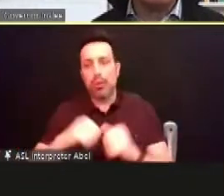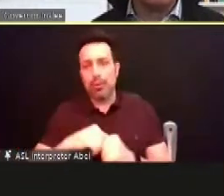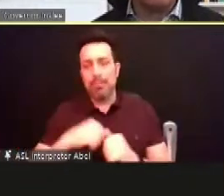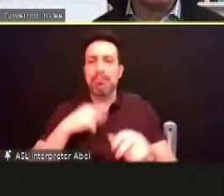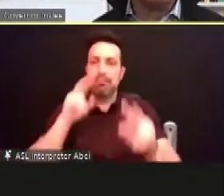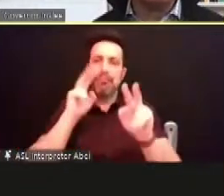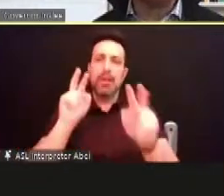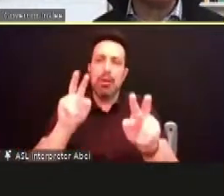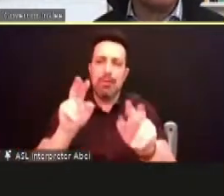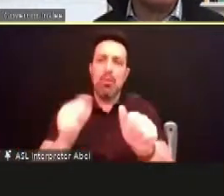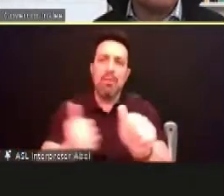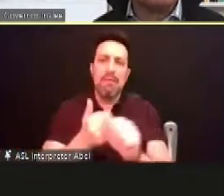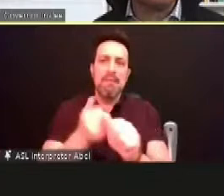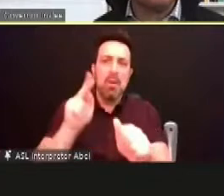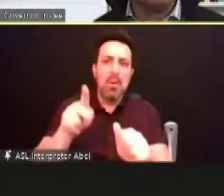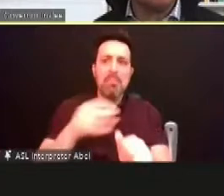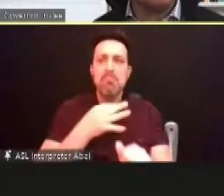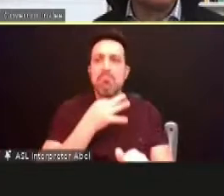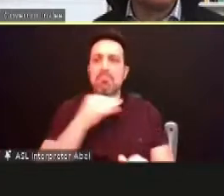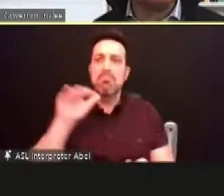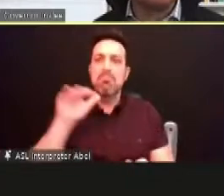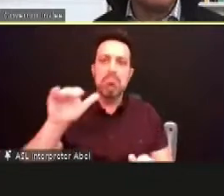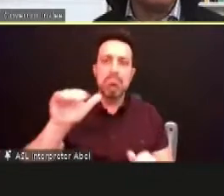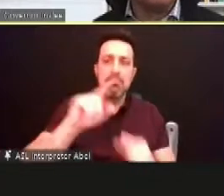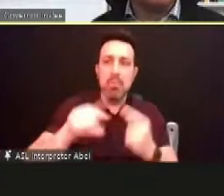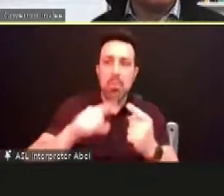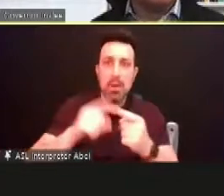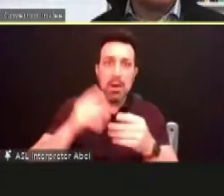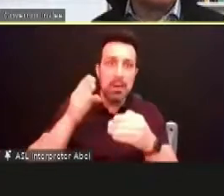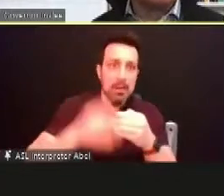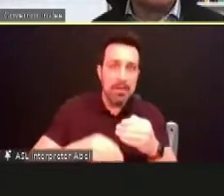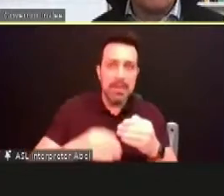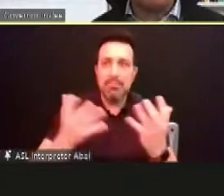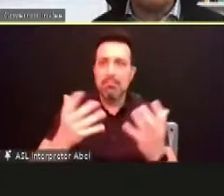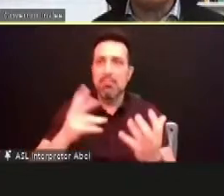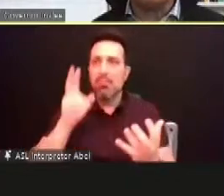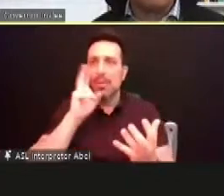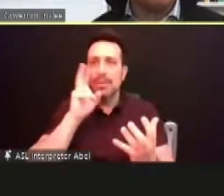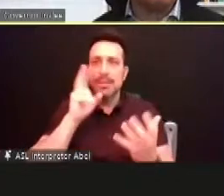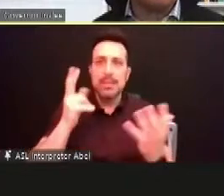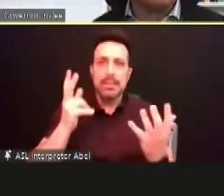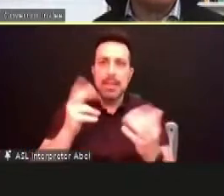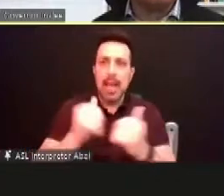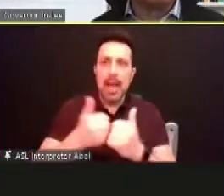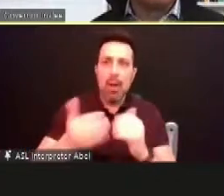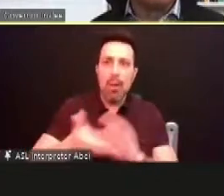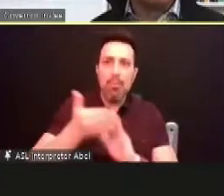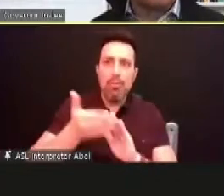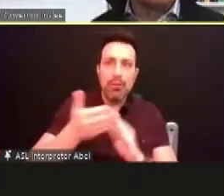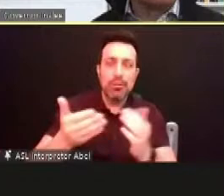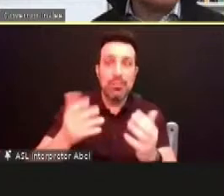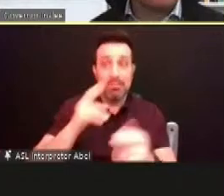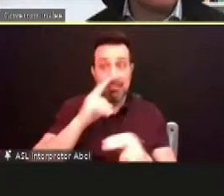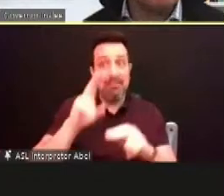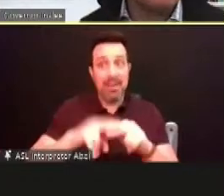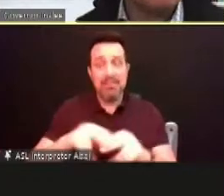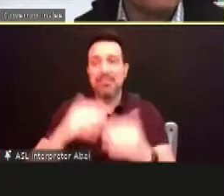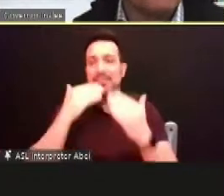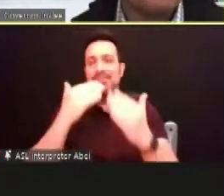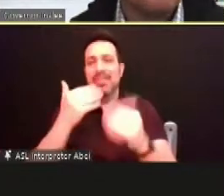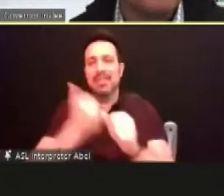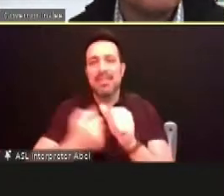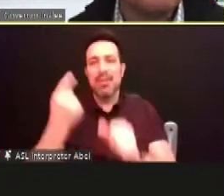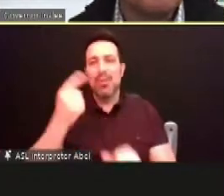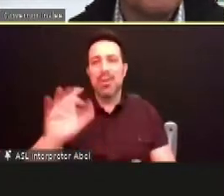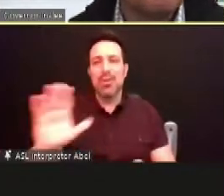forward to following up on this to find out when it's complete, to see it in operation. That'll be fun. So thanks for everybody for